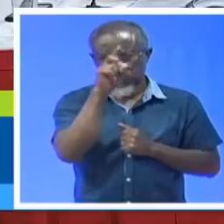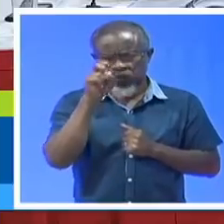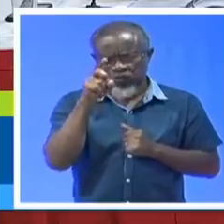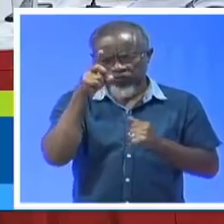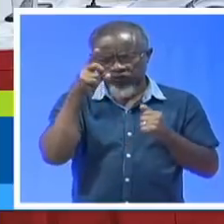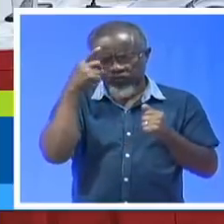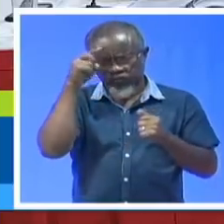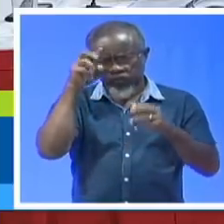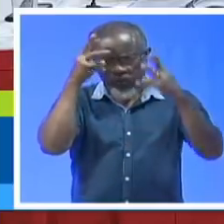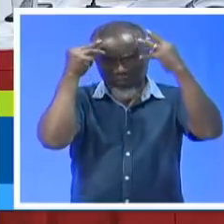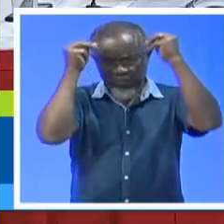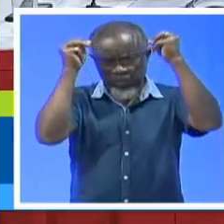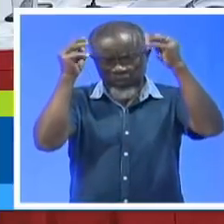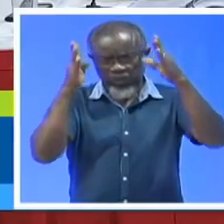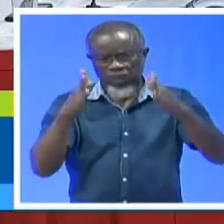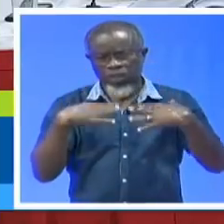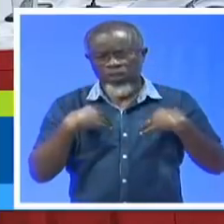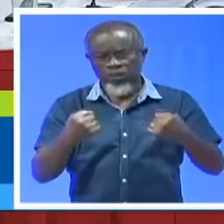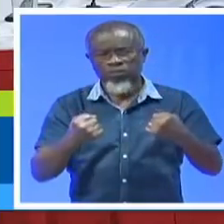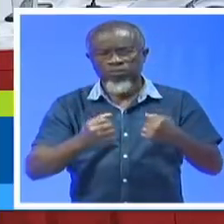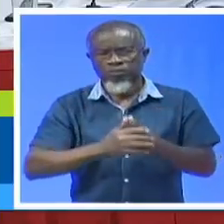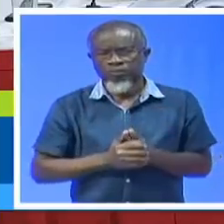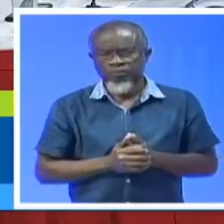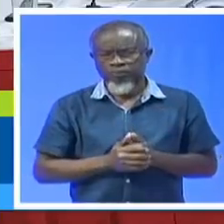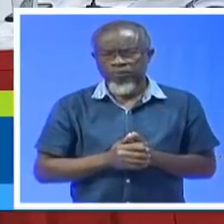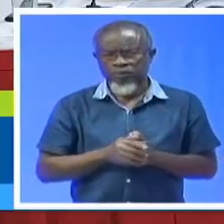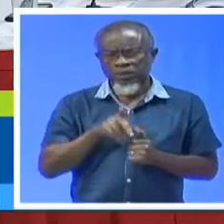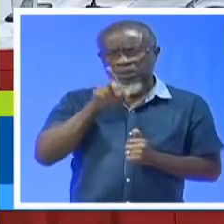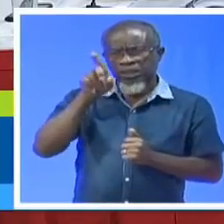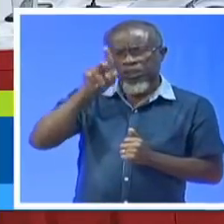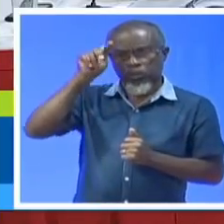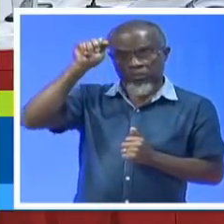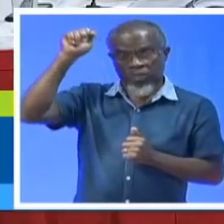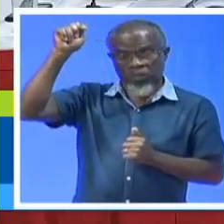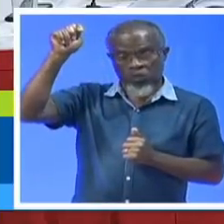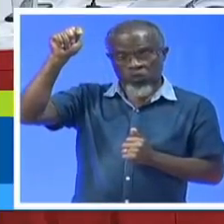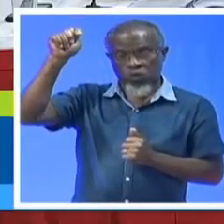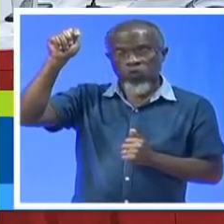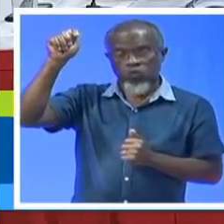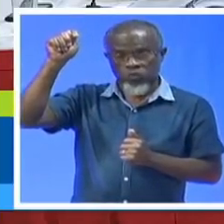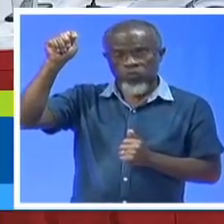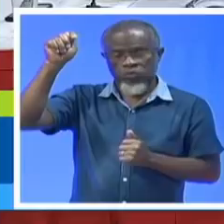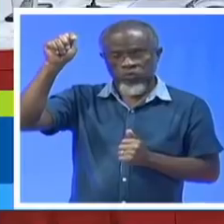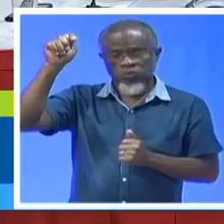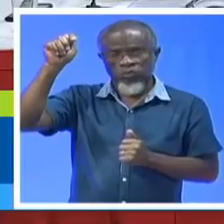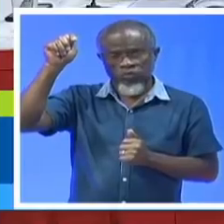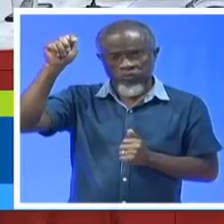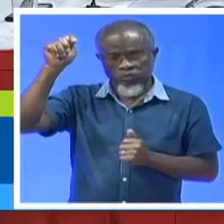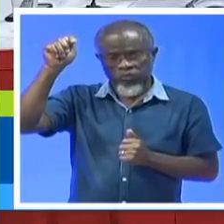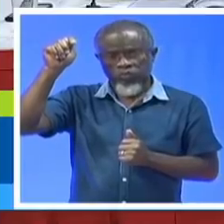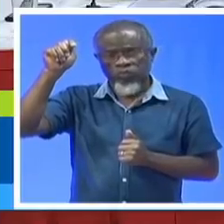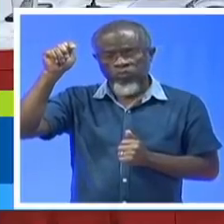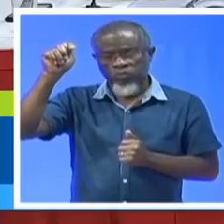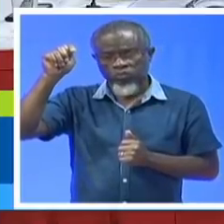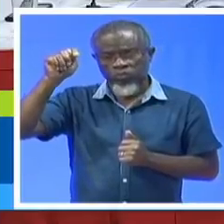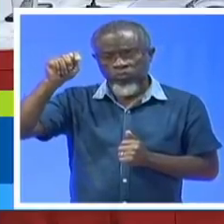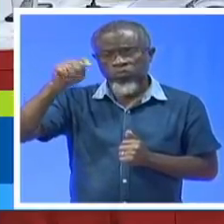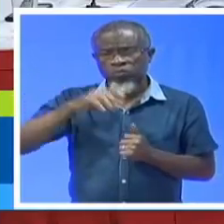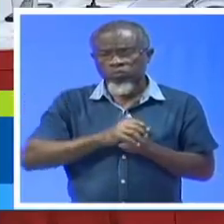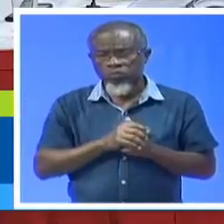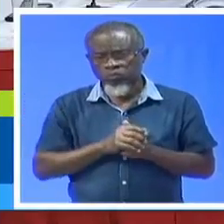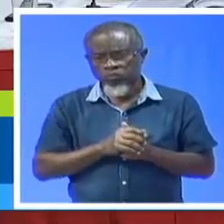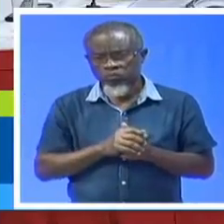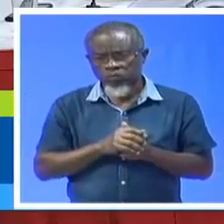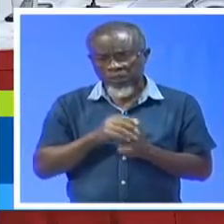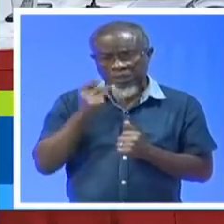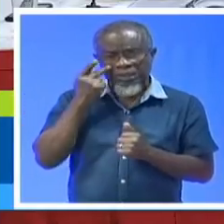Minister. In Tobago, Mrs. Davidson Celestine had confirmed that the rise in cases there